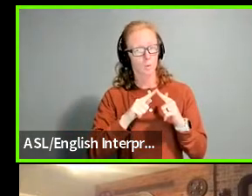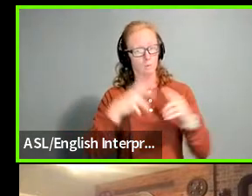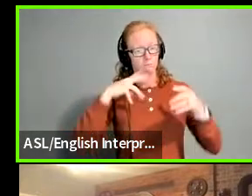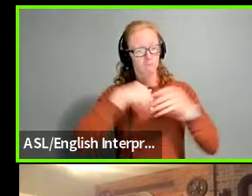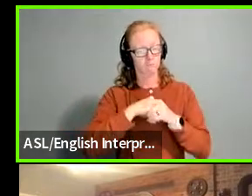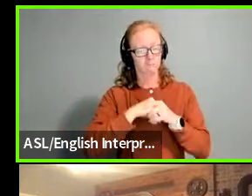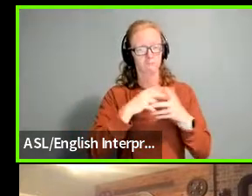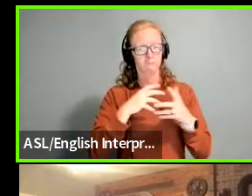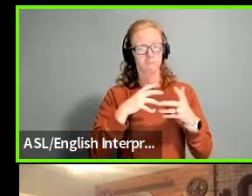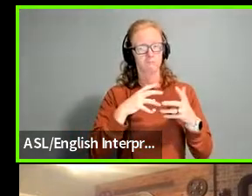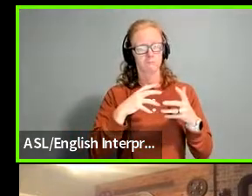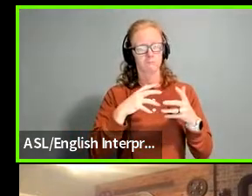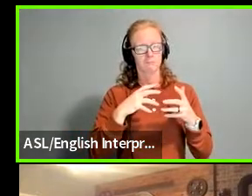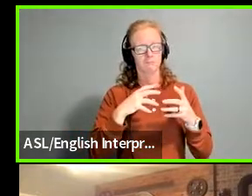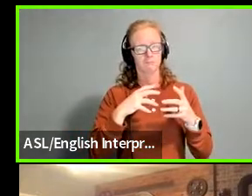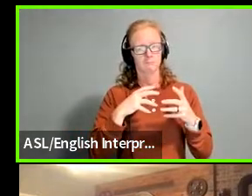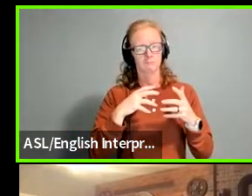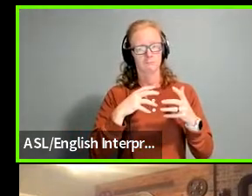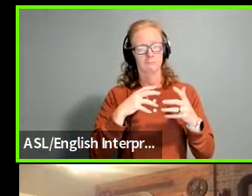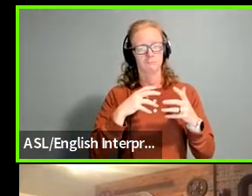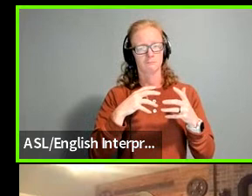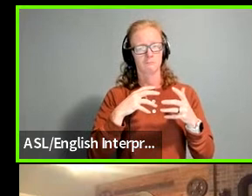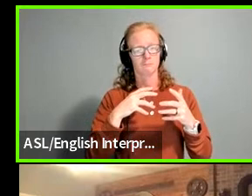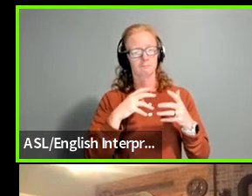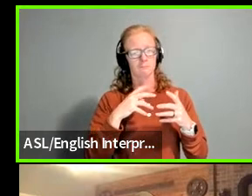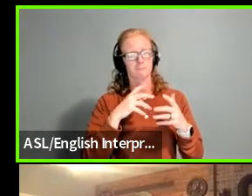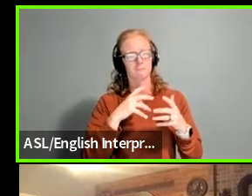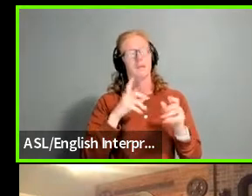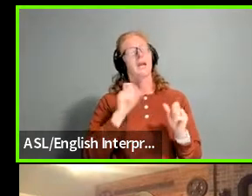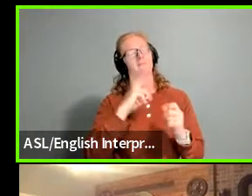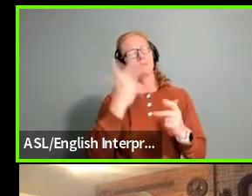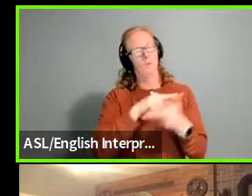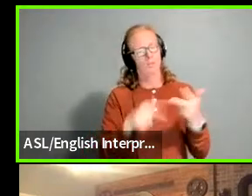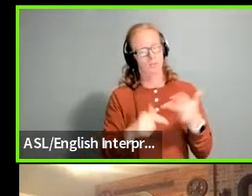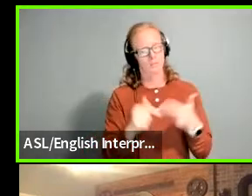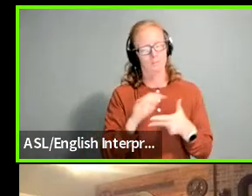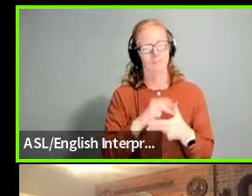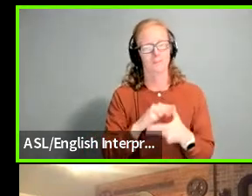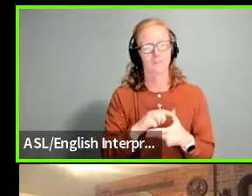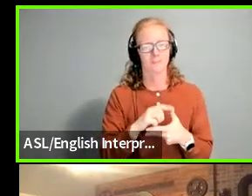study? I guess I have 3 questions.